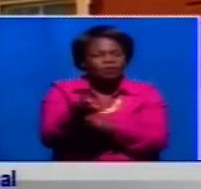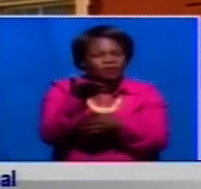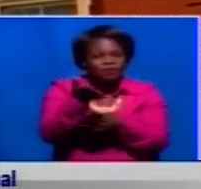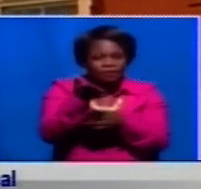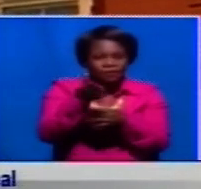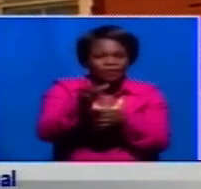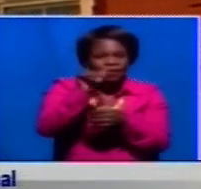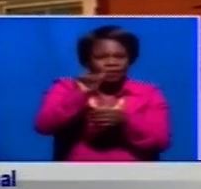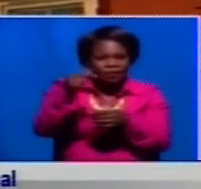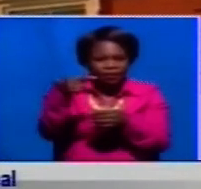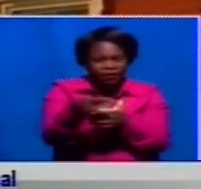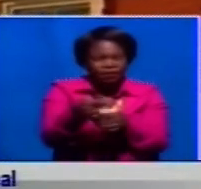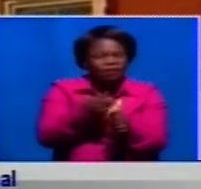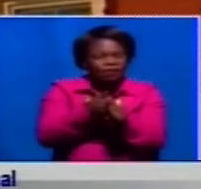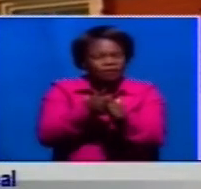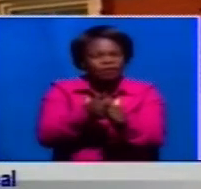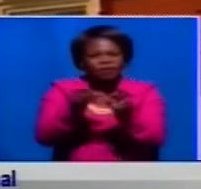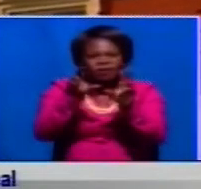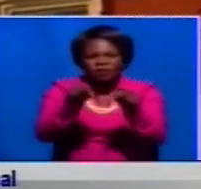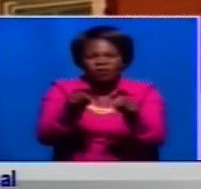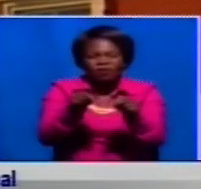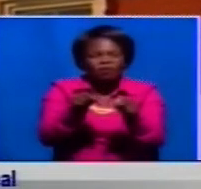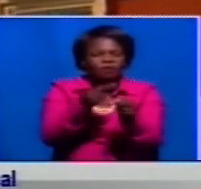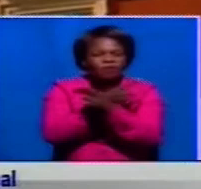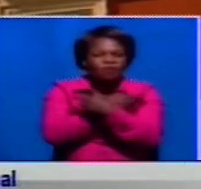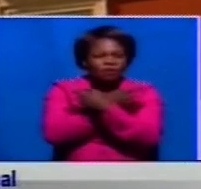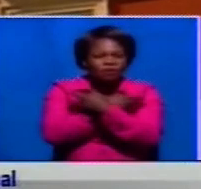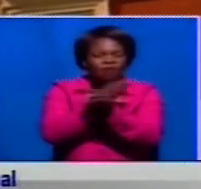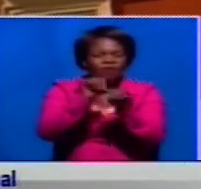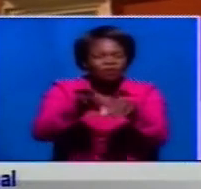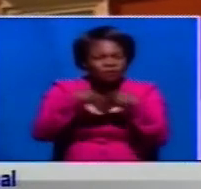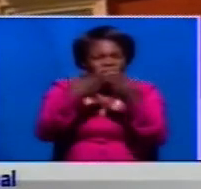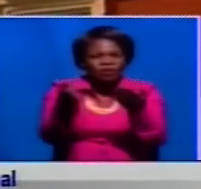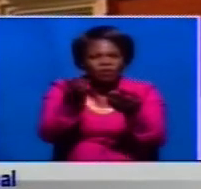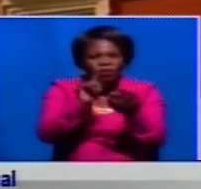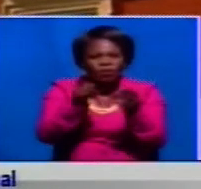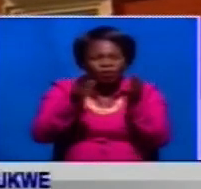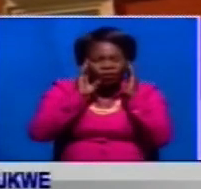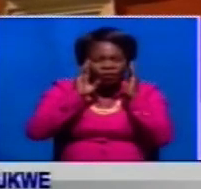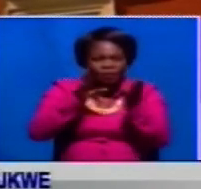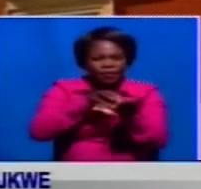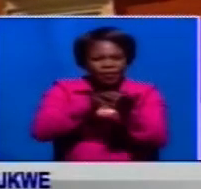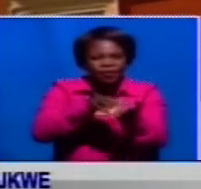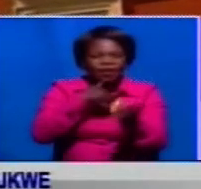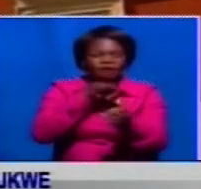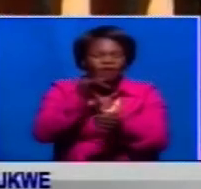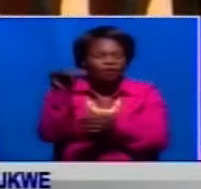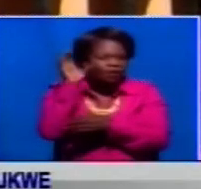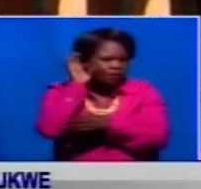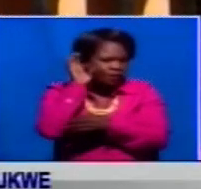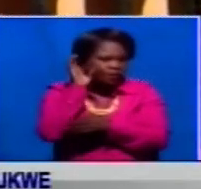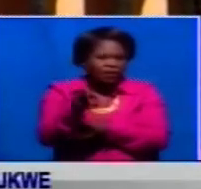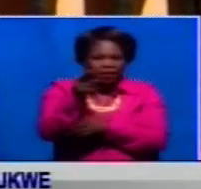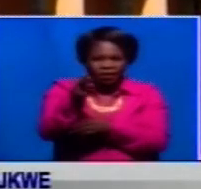it was ruled that no relief can be granted where the main matter has not been heard. Meanwhile, Mr. Hichilema this